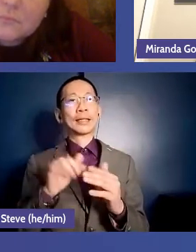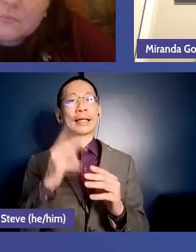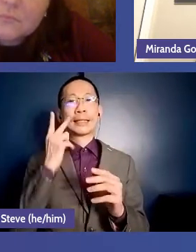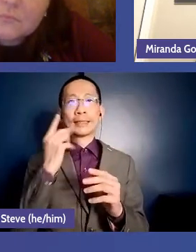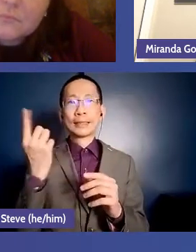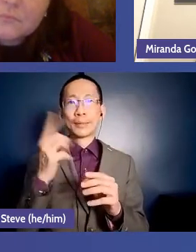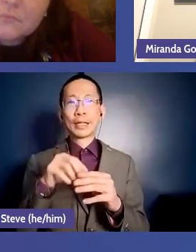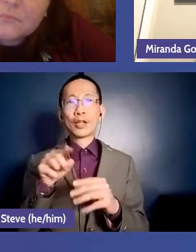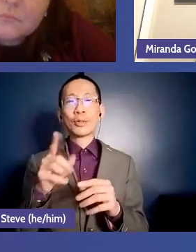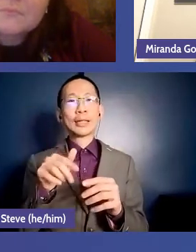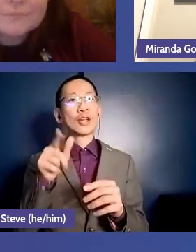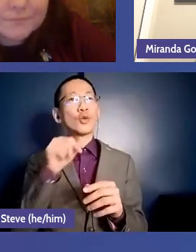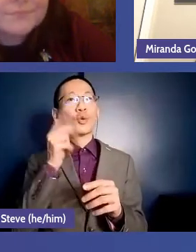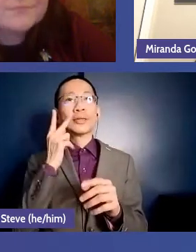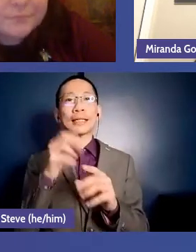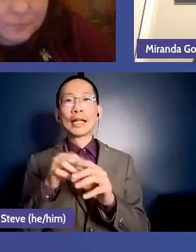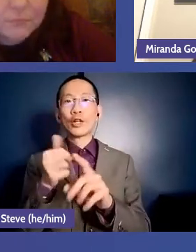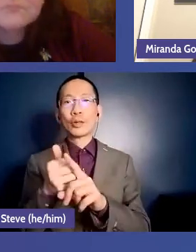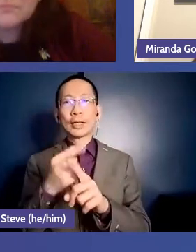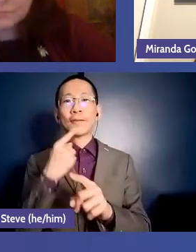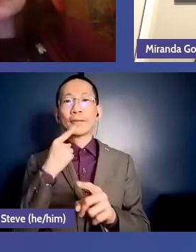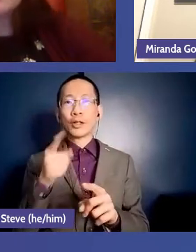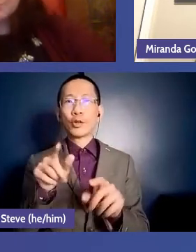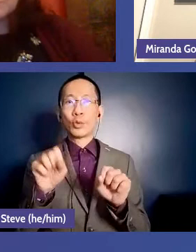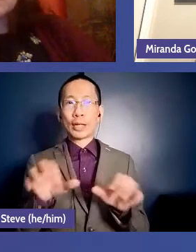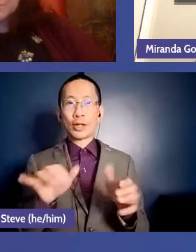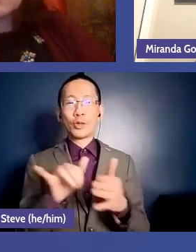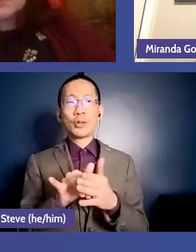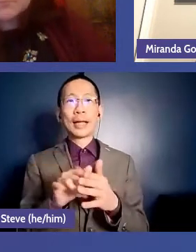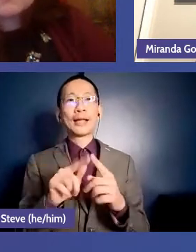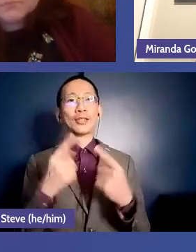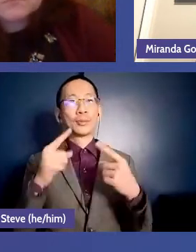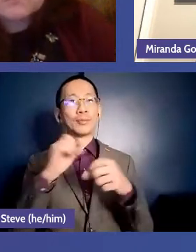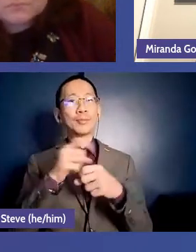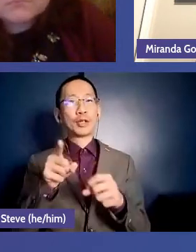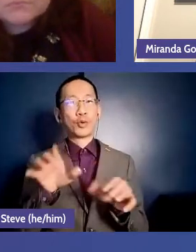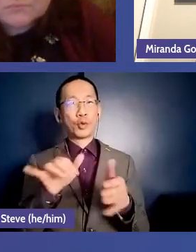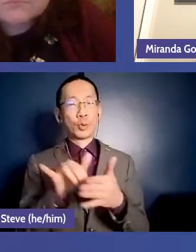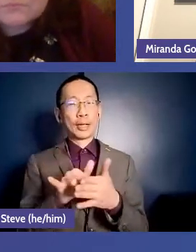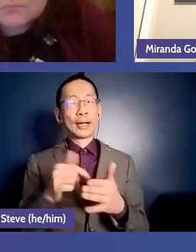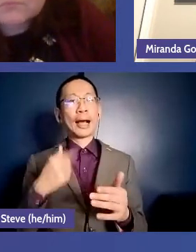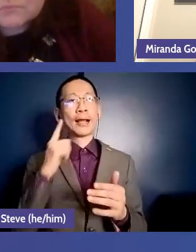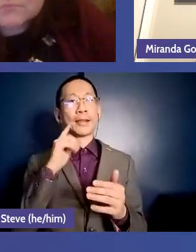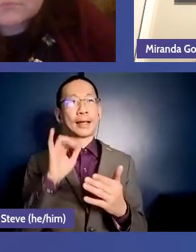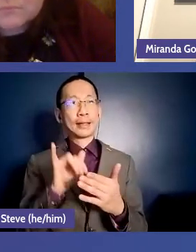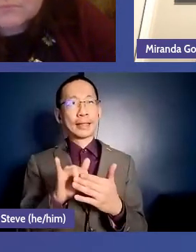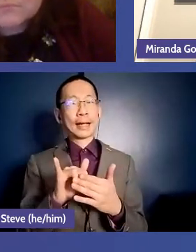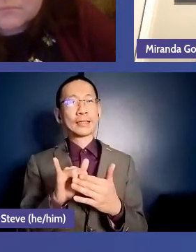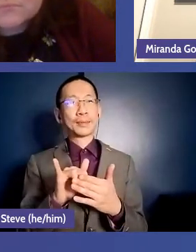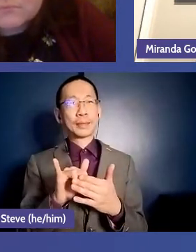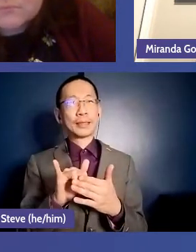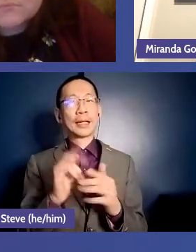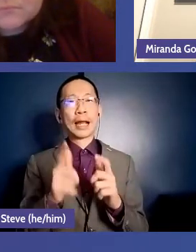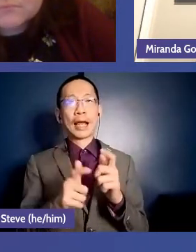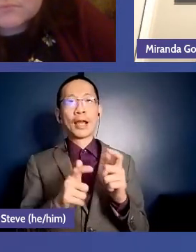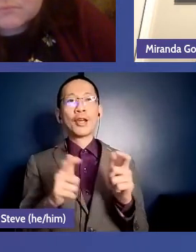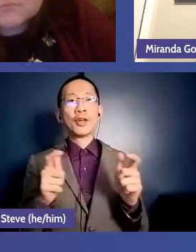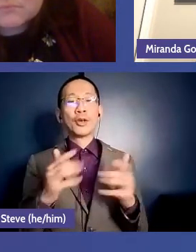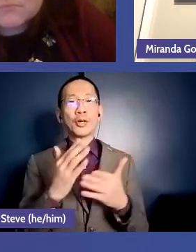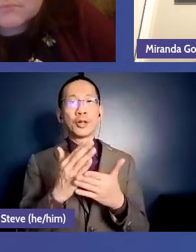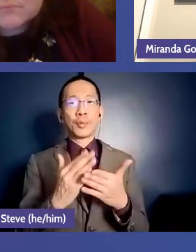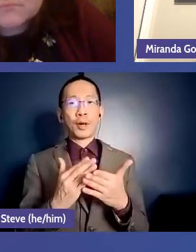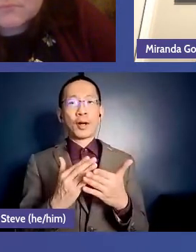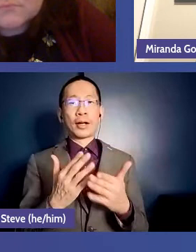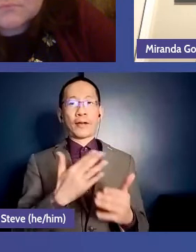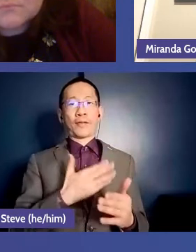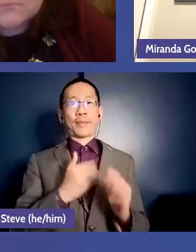in you that you don't even see in yourself telling you that you can do it to really make you do it. And I think that has been a huge part of just of